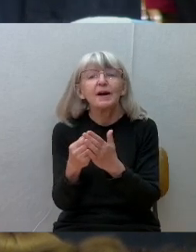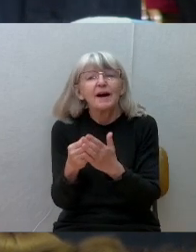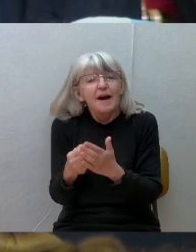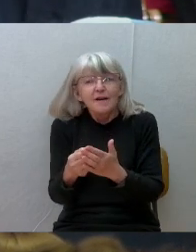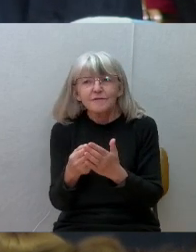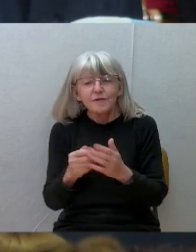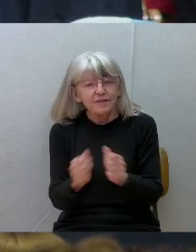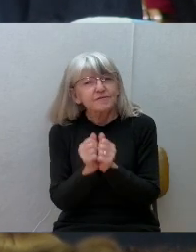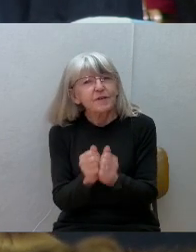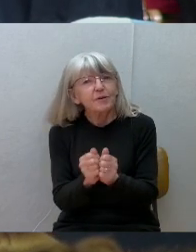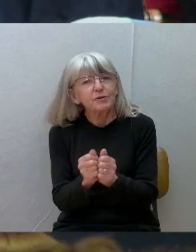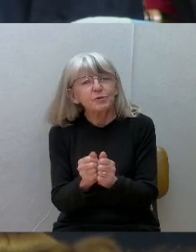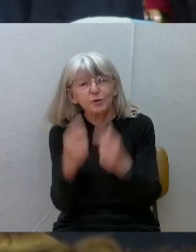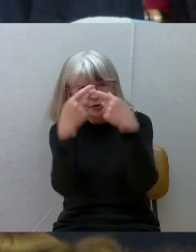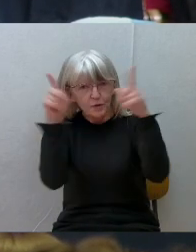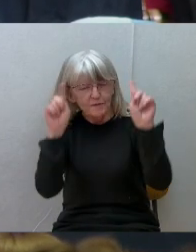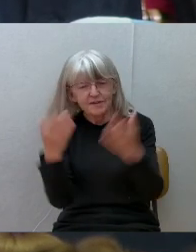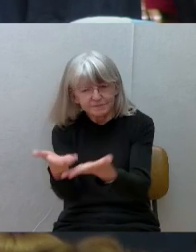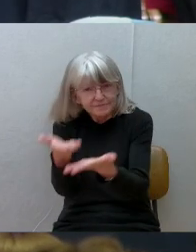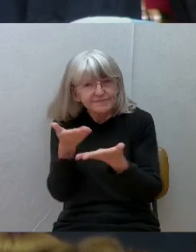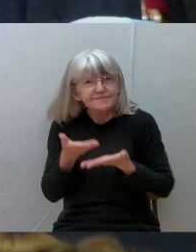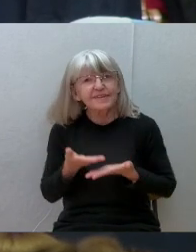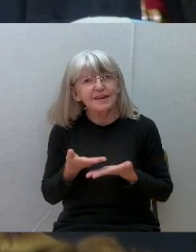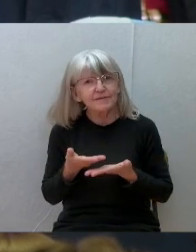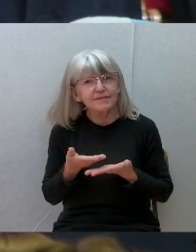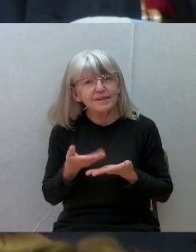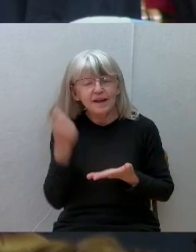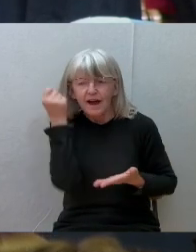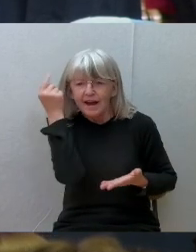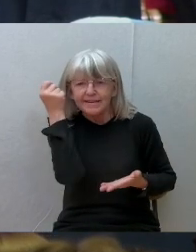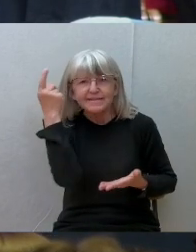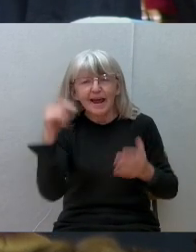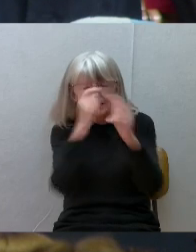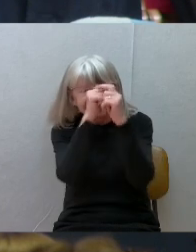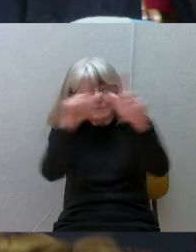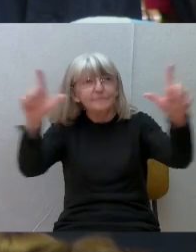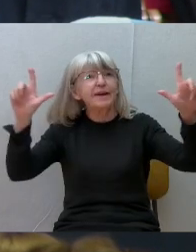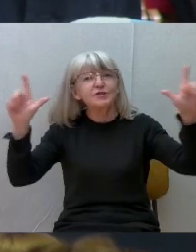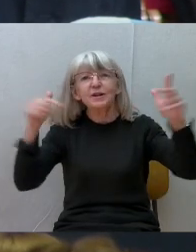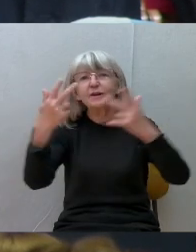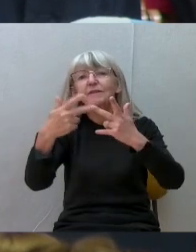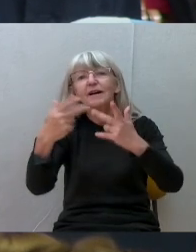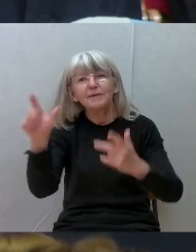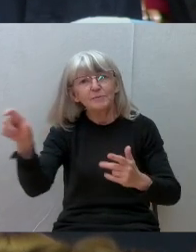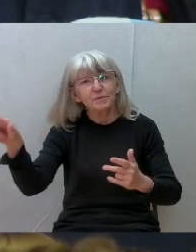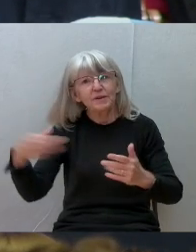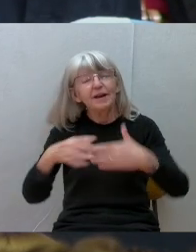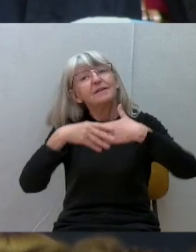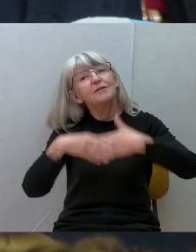this university, for the insight and imagination of others, and for friendship